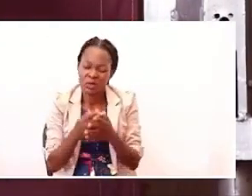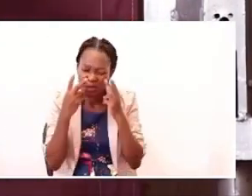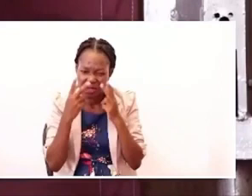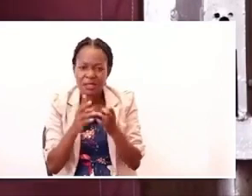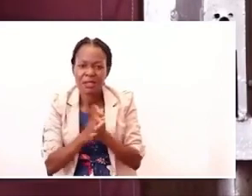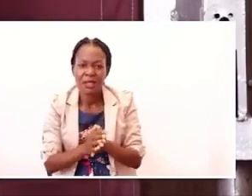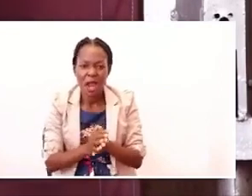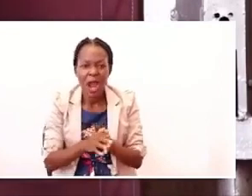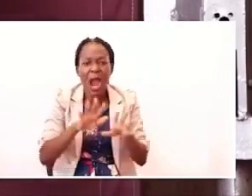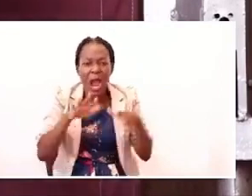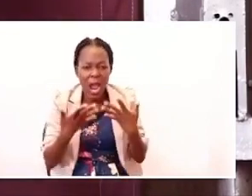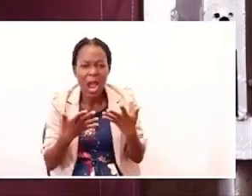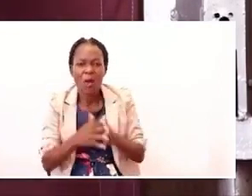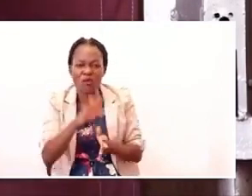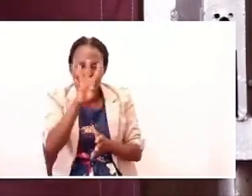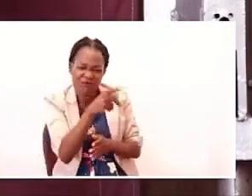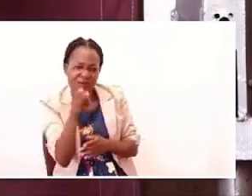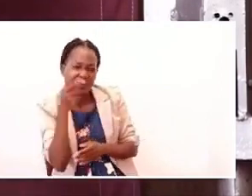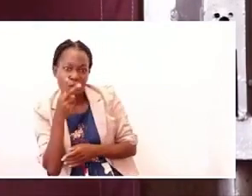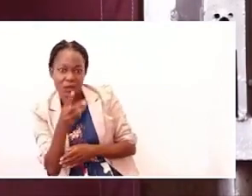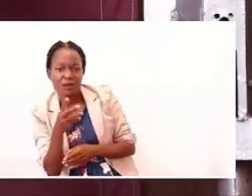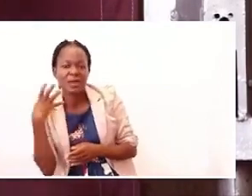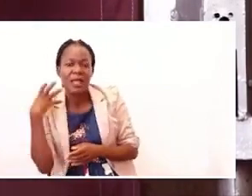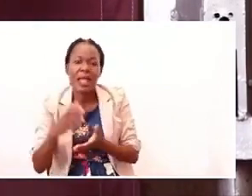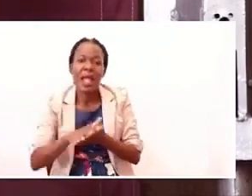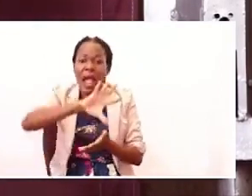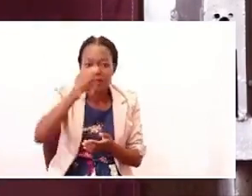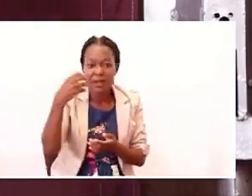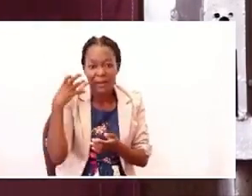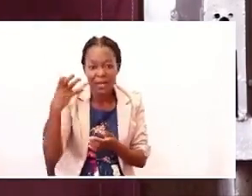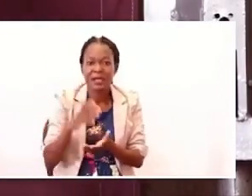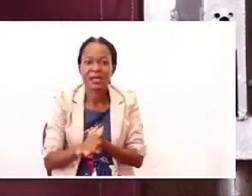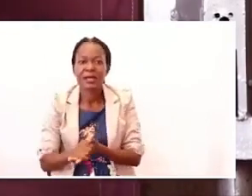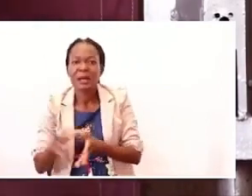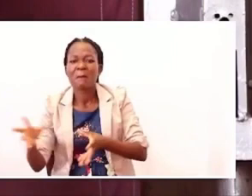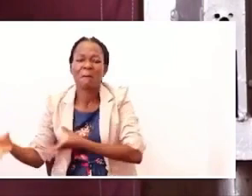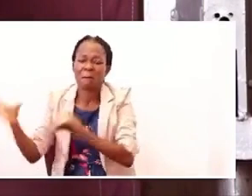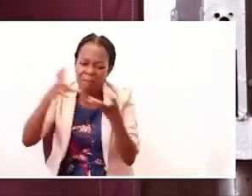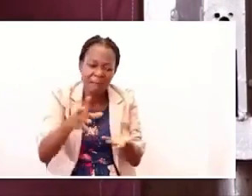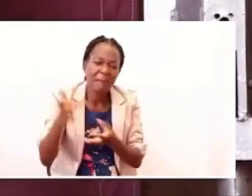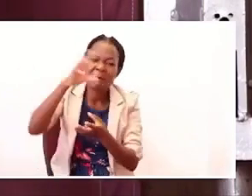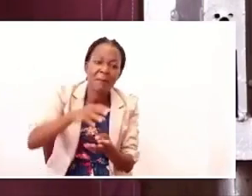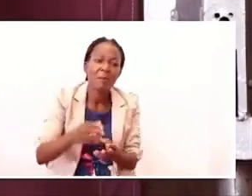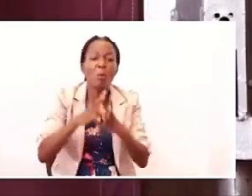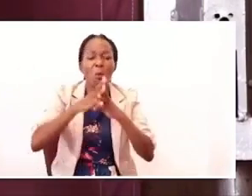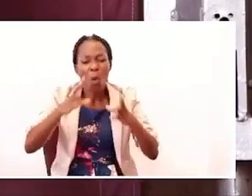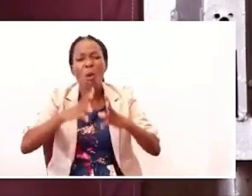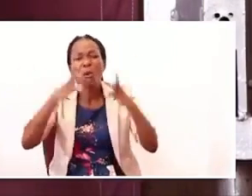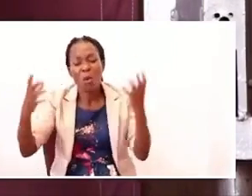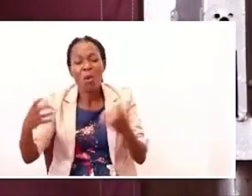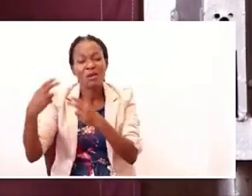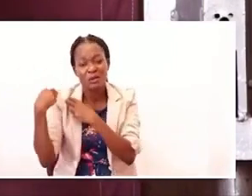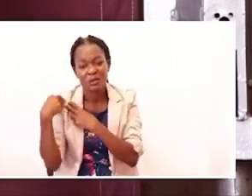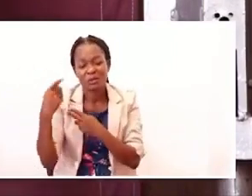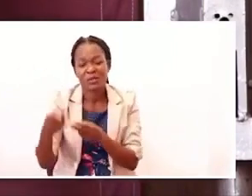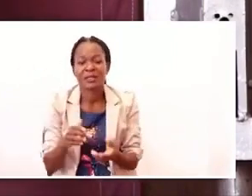structure of the model, African governments are being loaded with more and more responsibilities, and in particular,